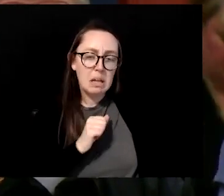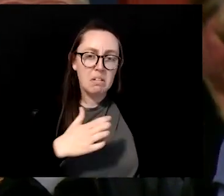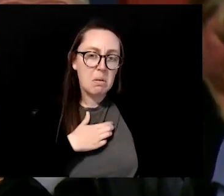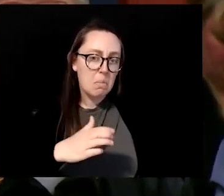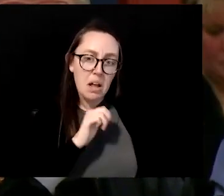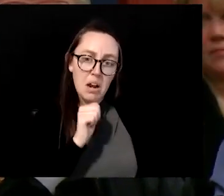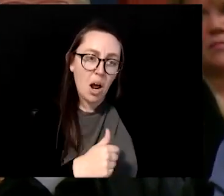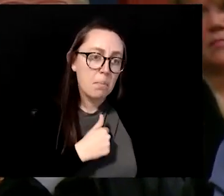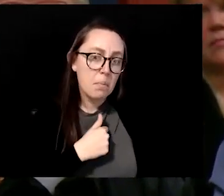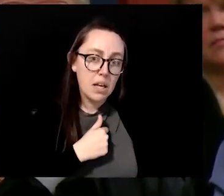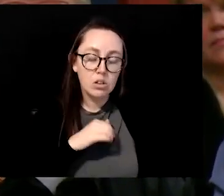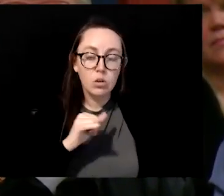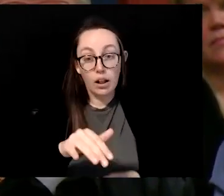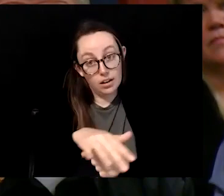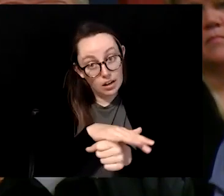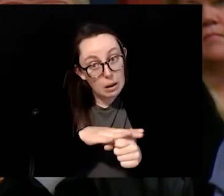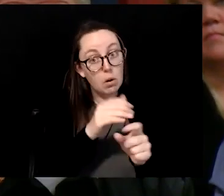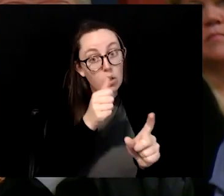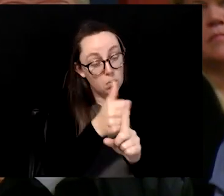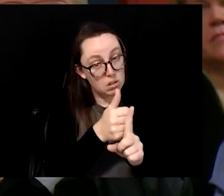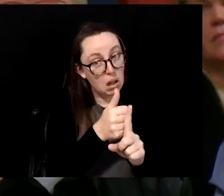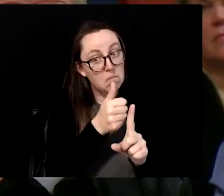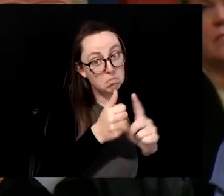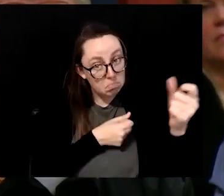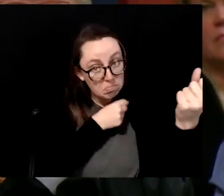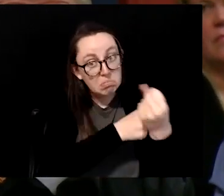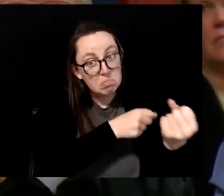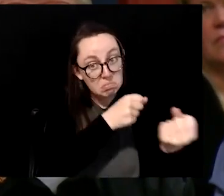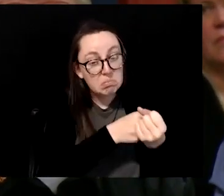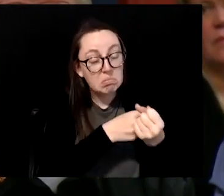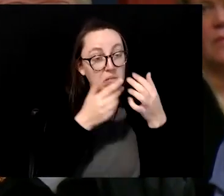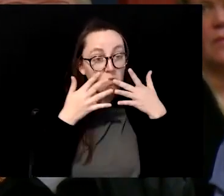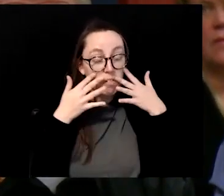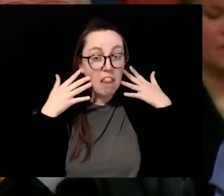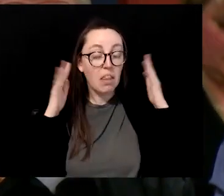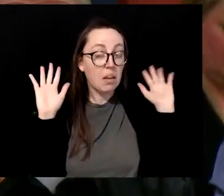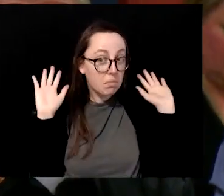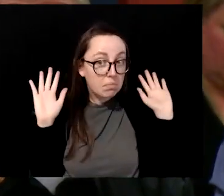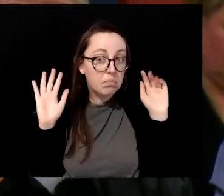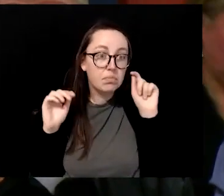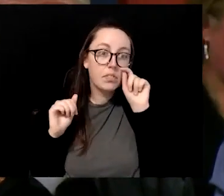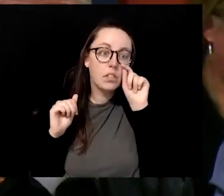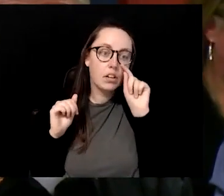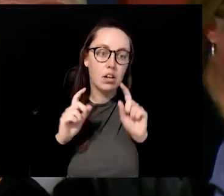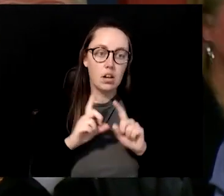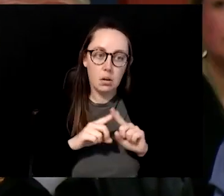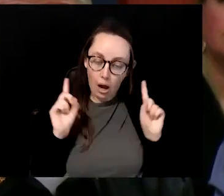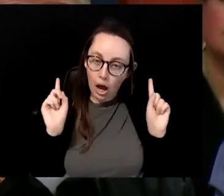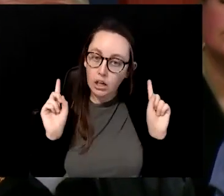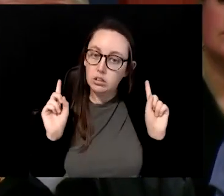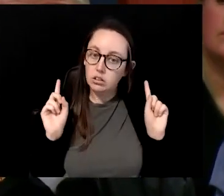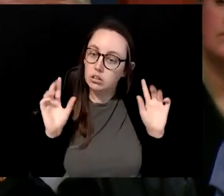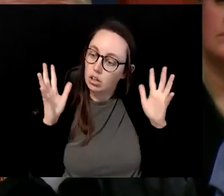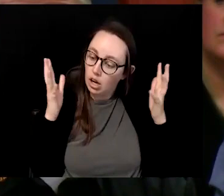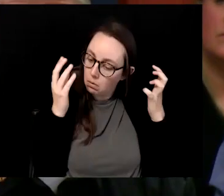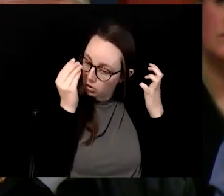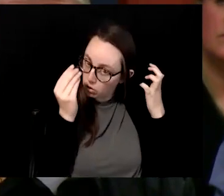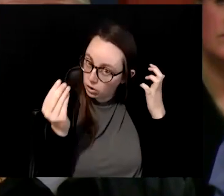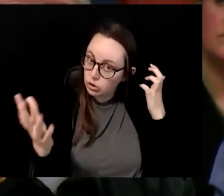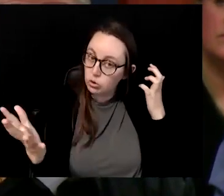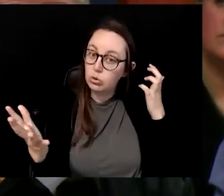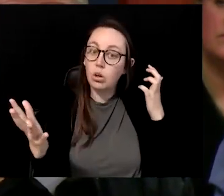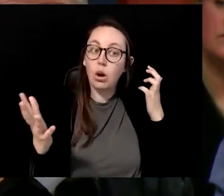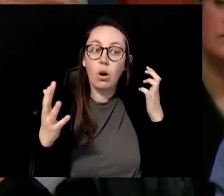uh supportive and friendly but I just want to tell you that I'm I'm I stayed away at the advice of my